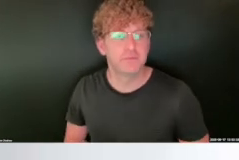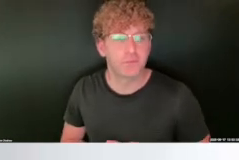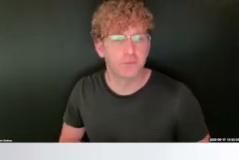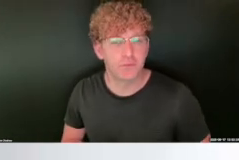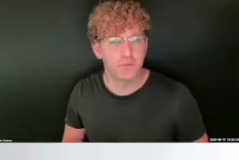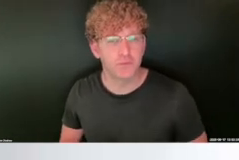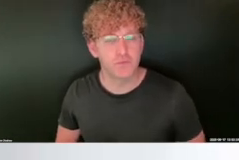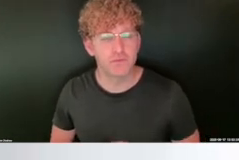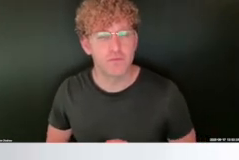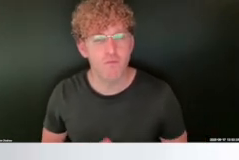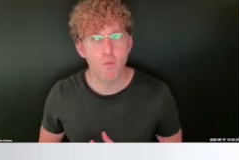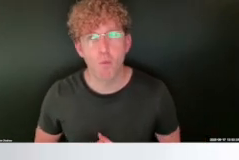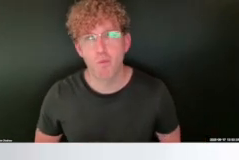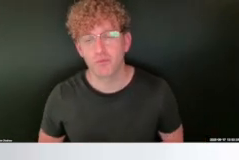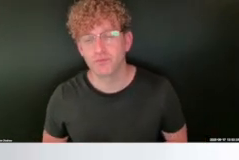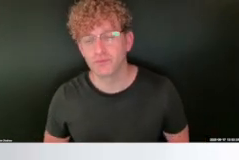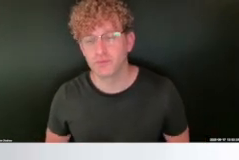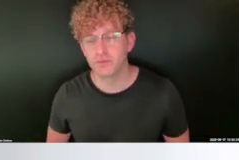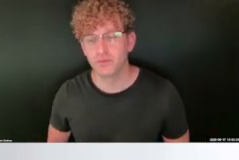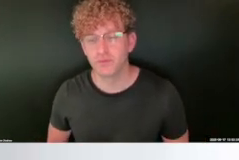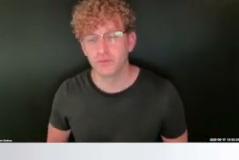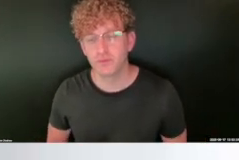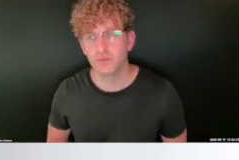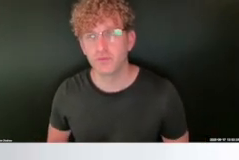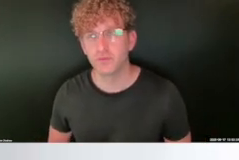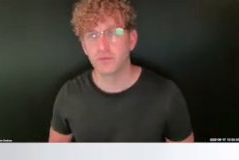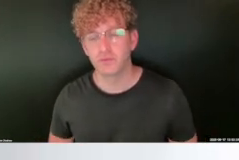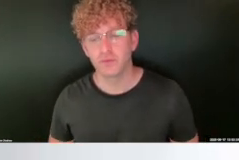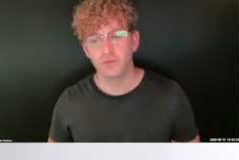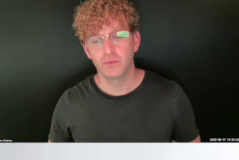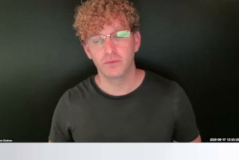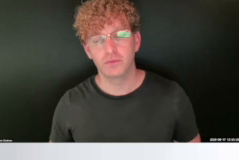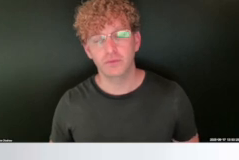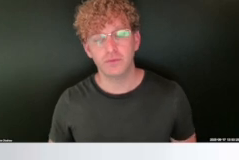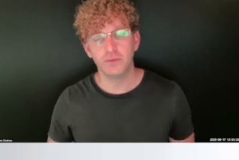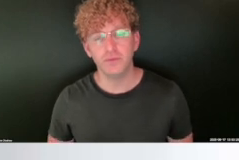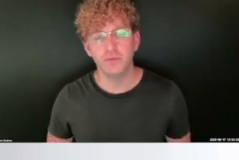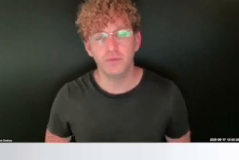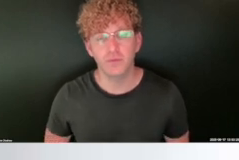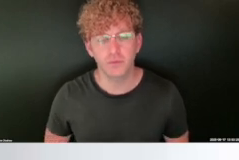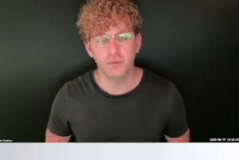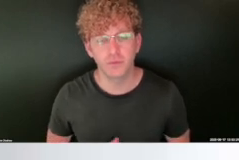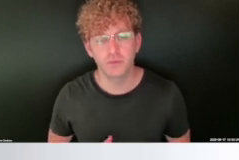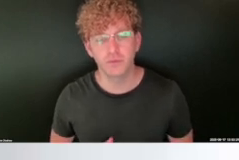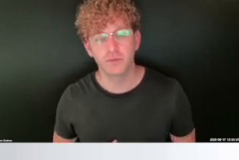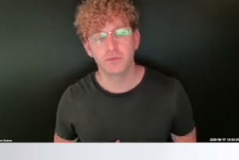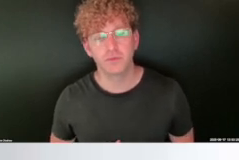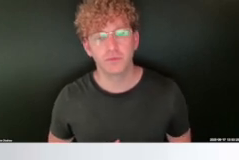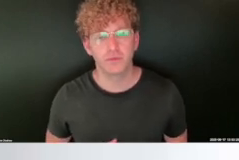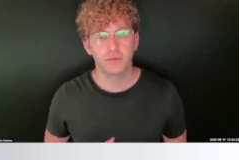simultánea al español. Le pedimos que por favor siga las siguientes instrucciones para seleccionar su